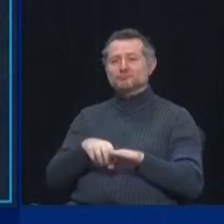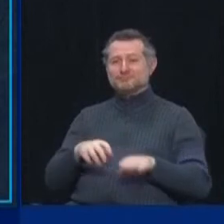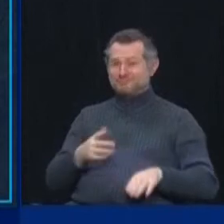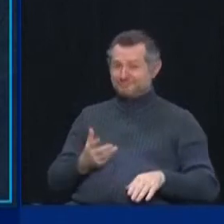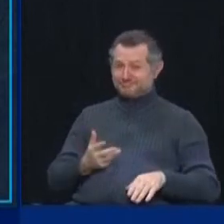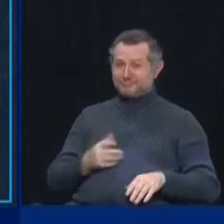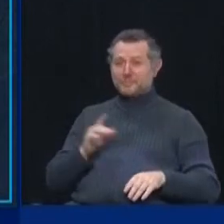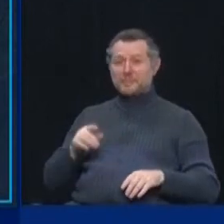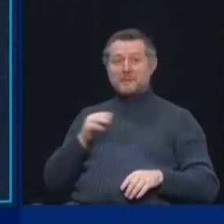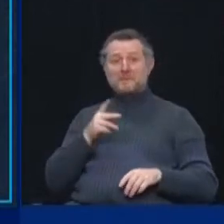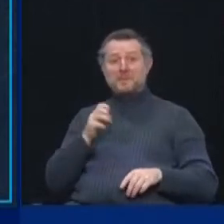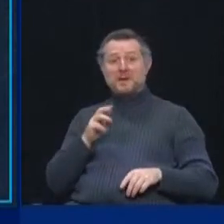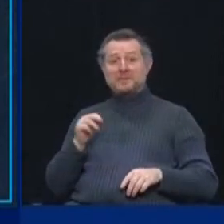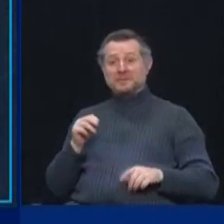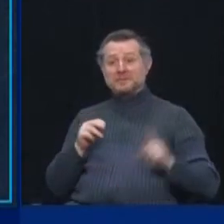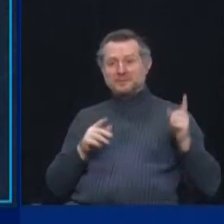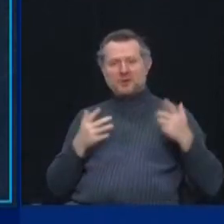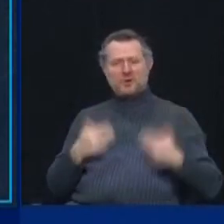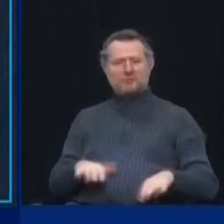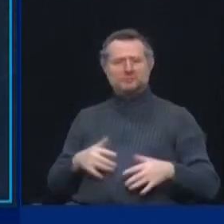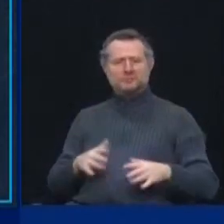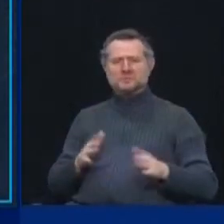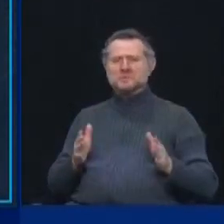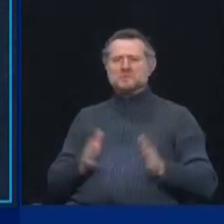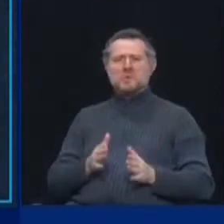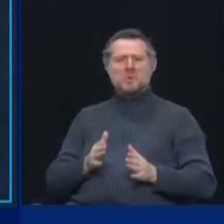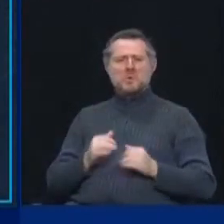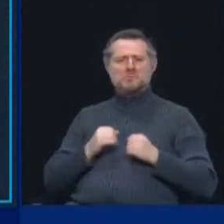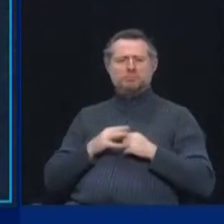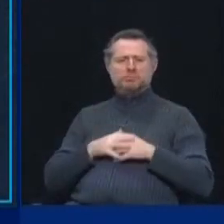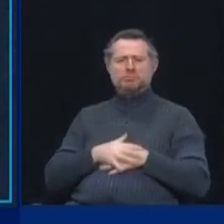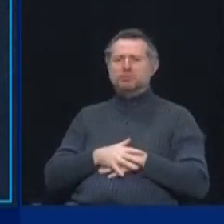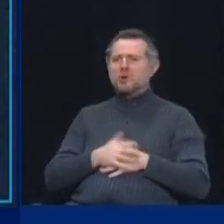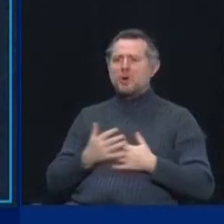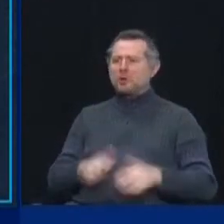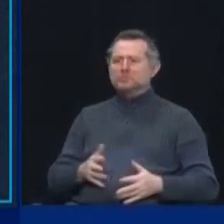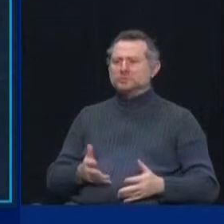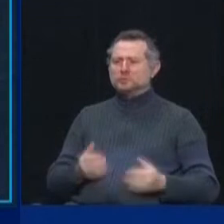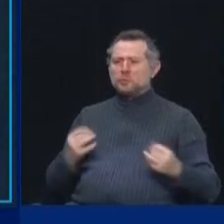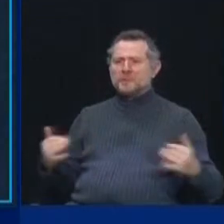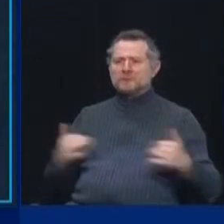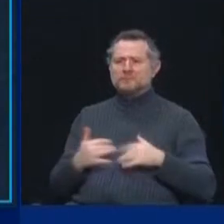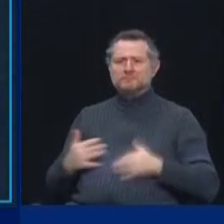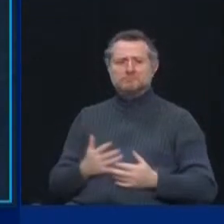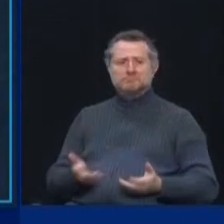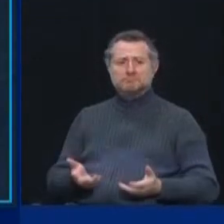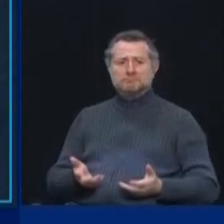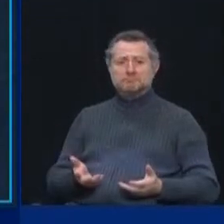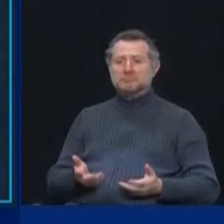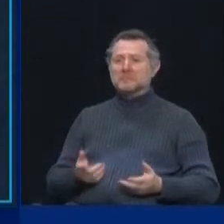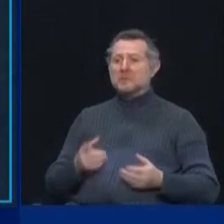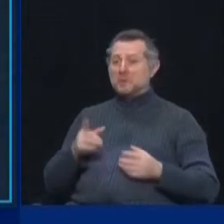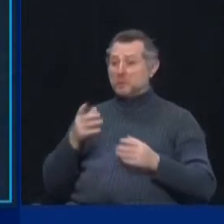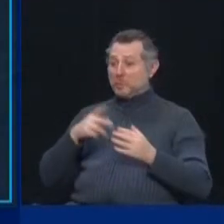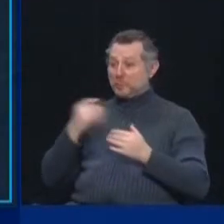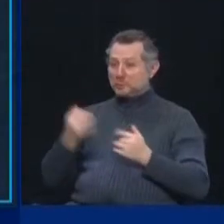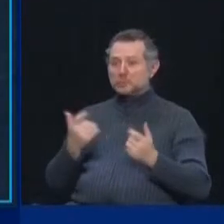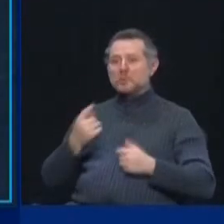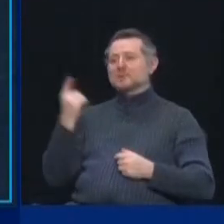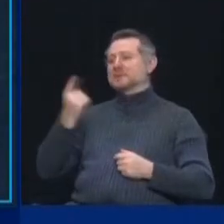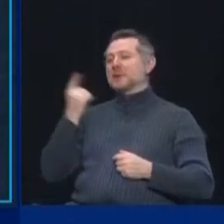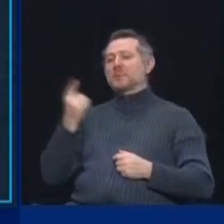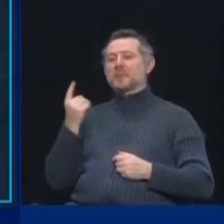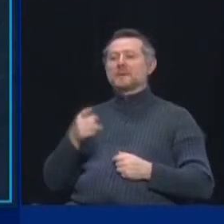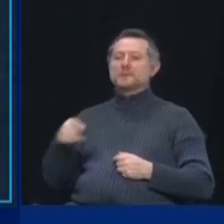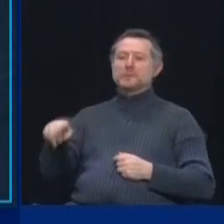Station is too small already. It's crowded. And by the way, this big project, somebody's going to sue. They're going to sue.